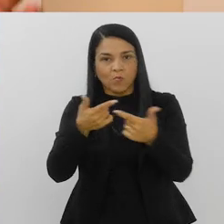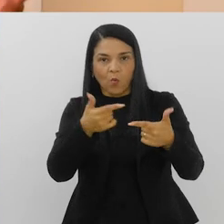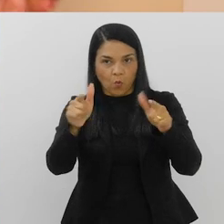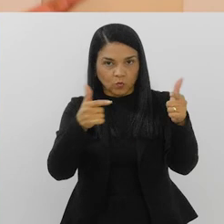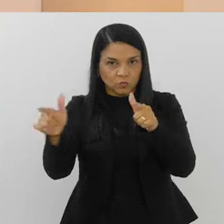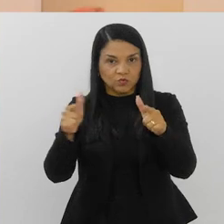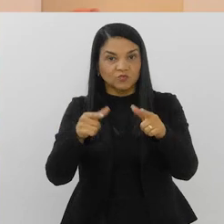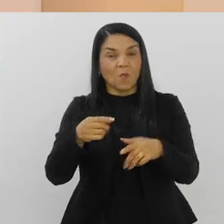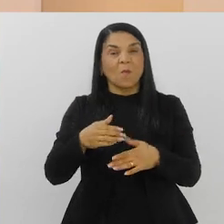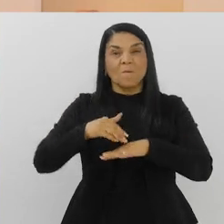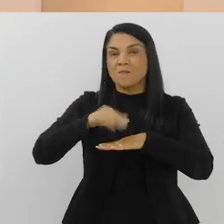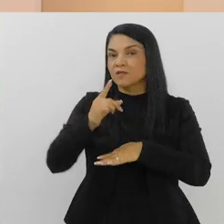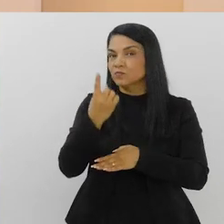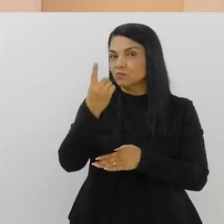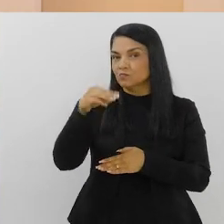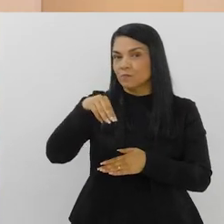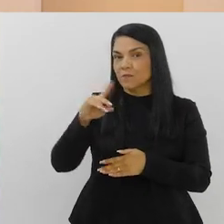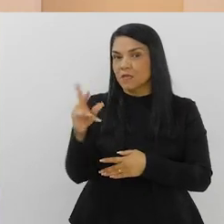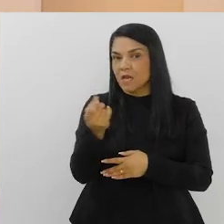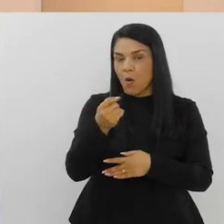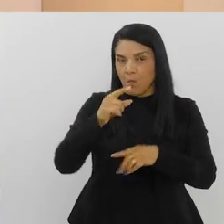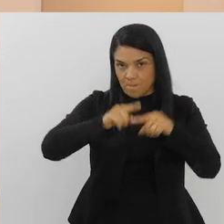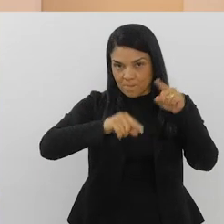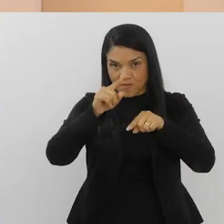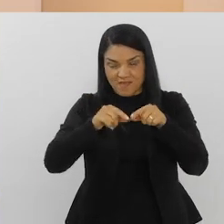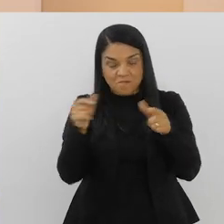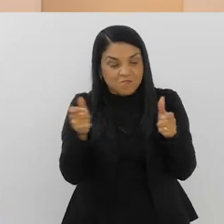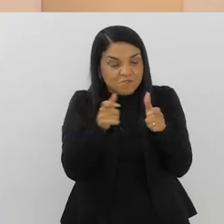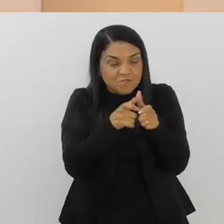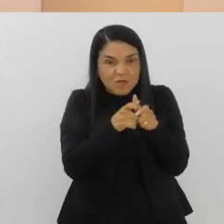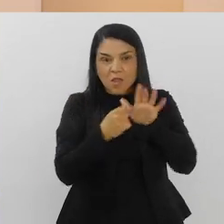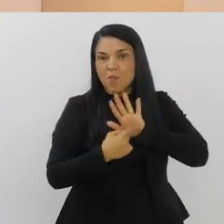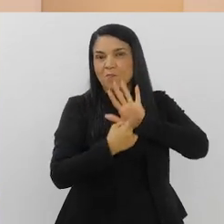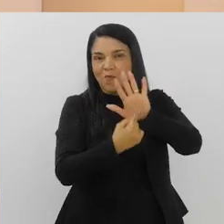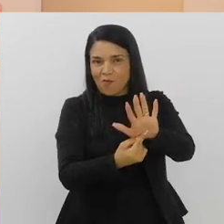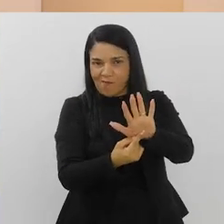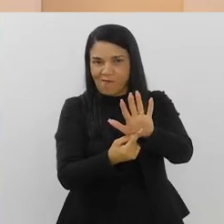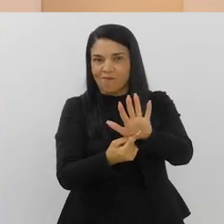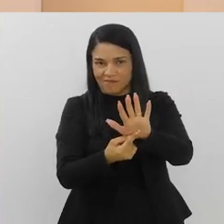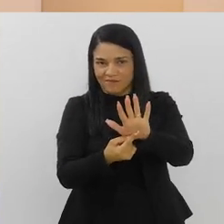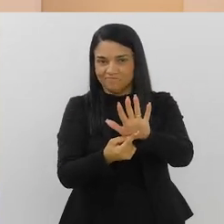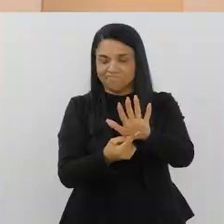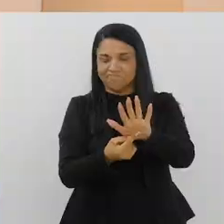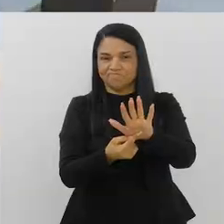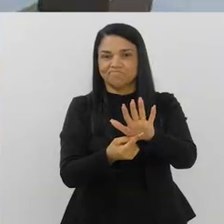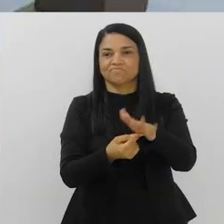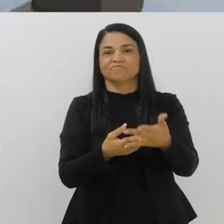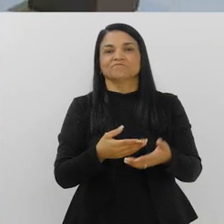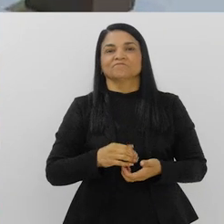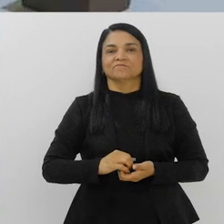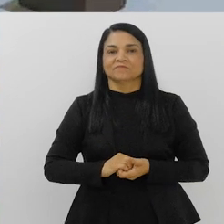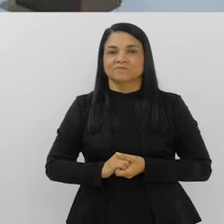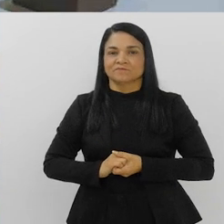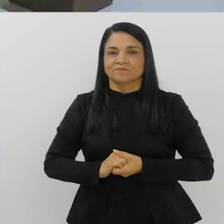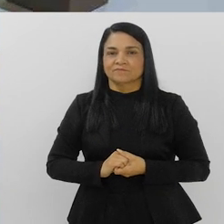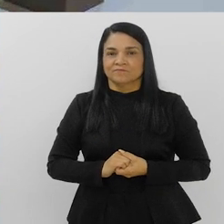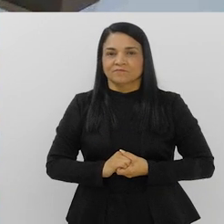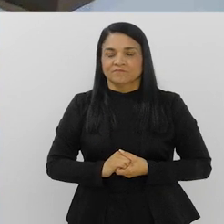than a million pieces. Here we have a small part. a small part.